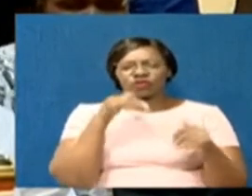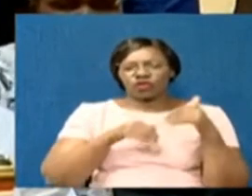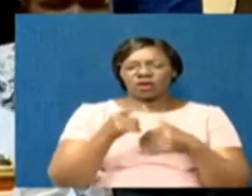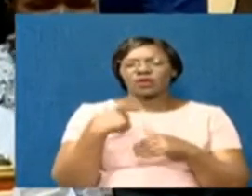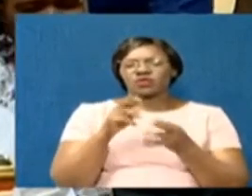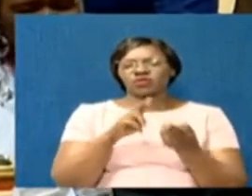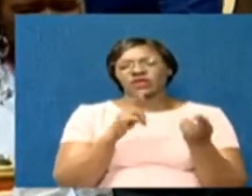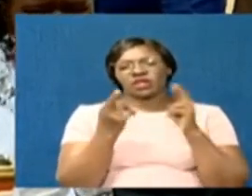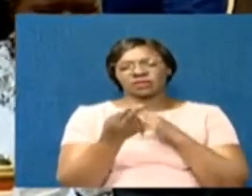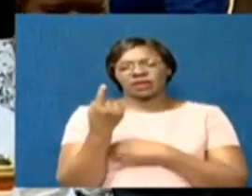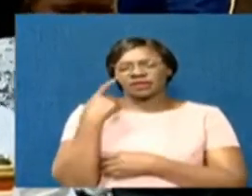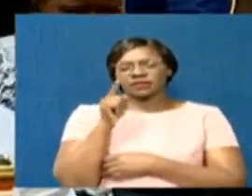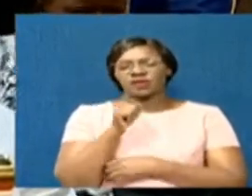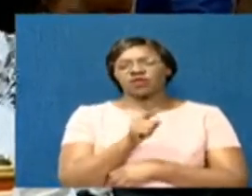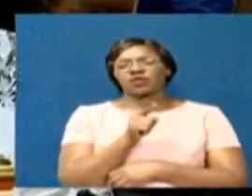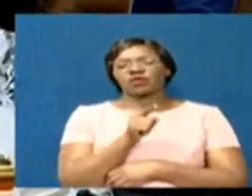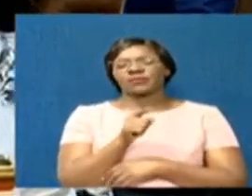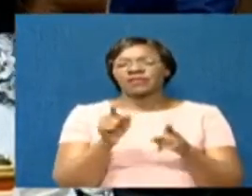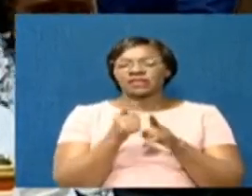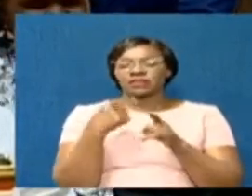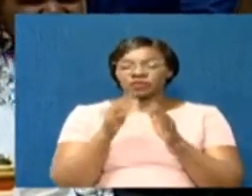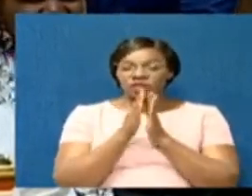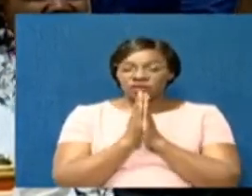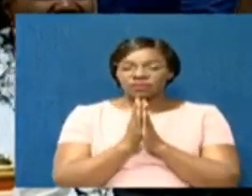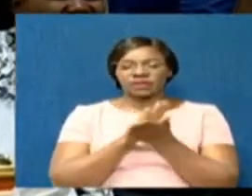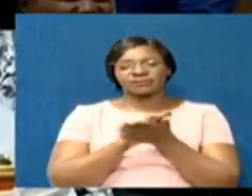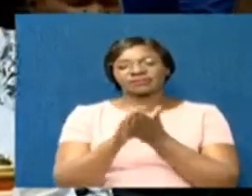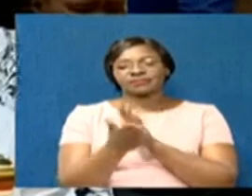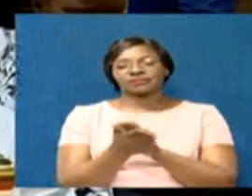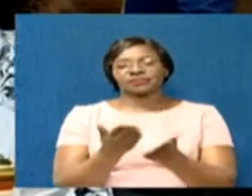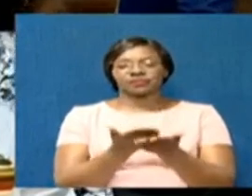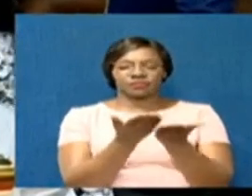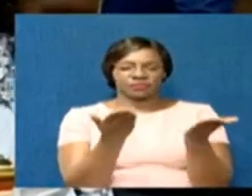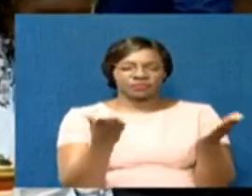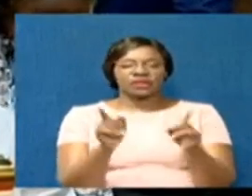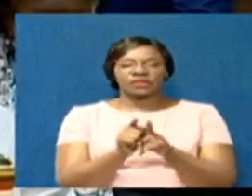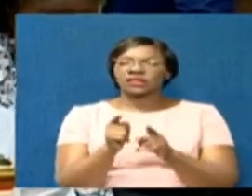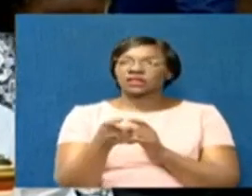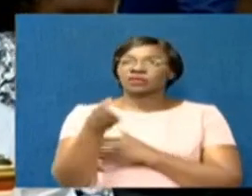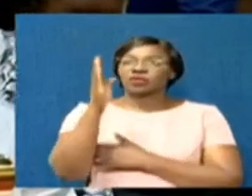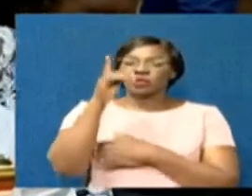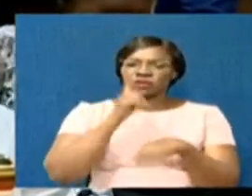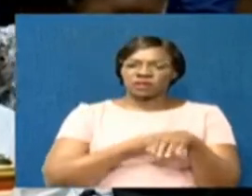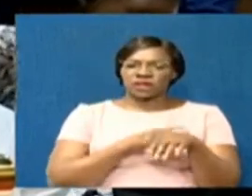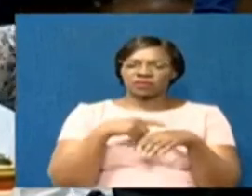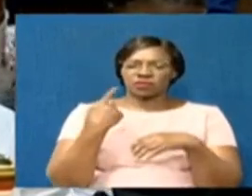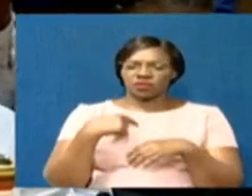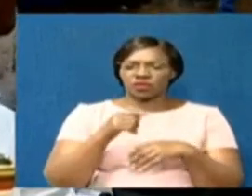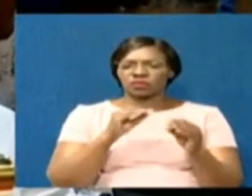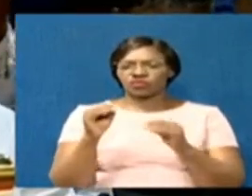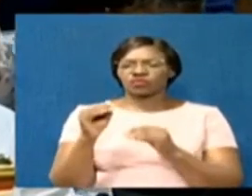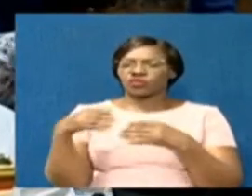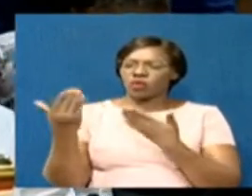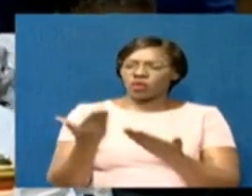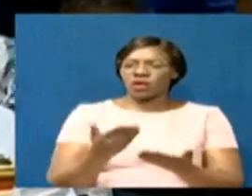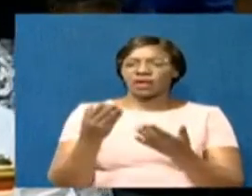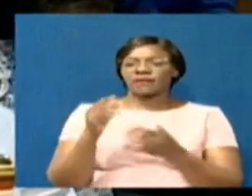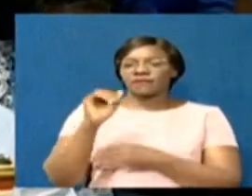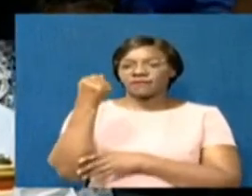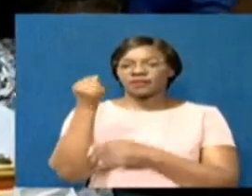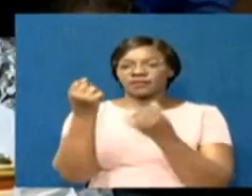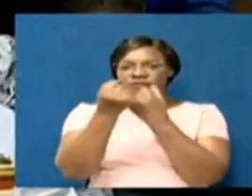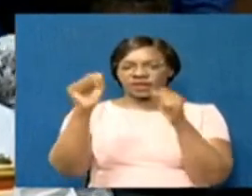we repent on their behalf, and we pray that you may forgive us, O Lord. And my God, as we usher in the fifth President of